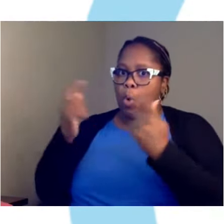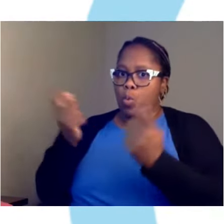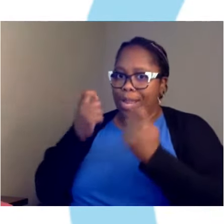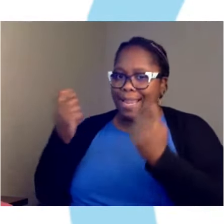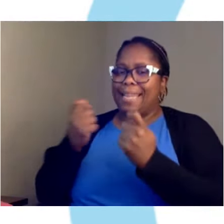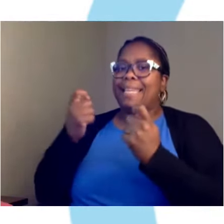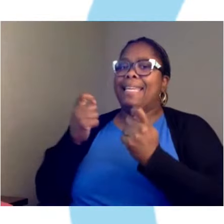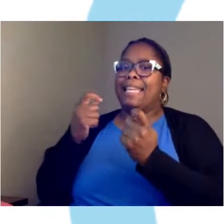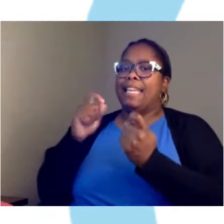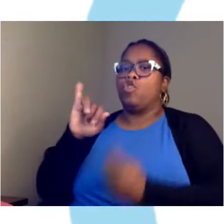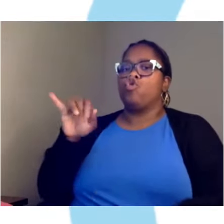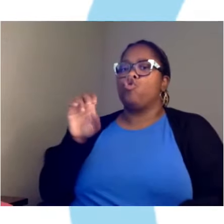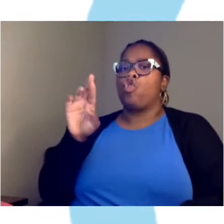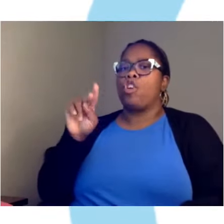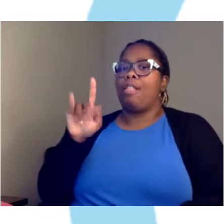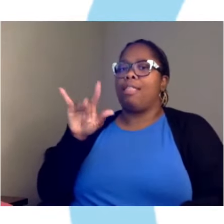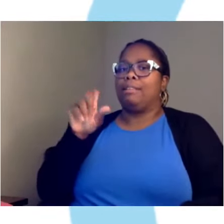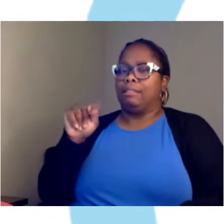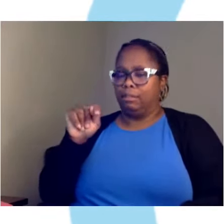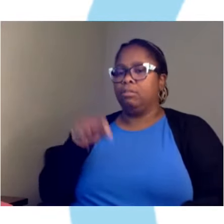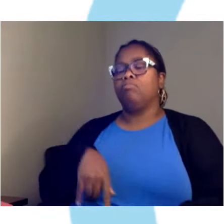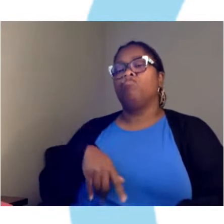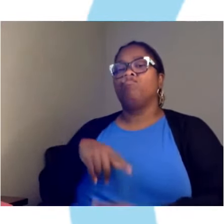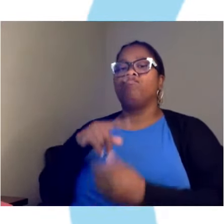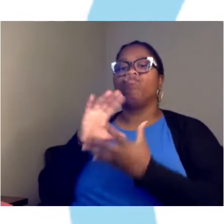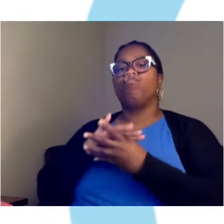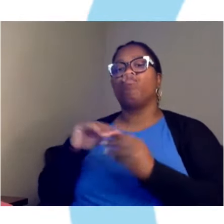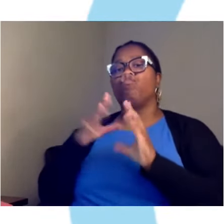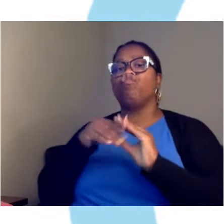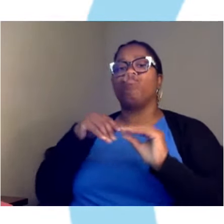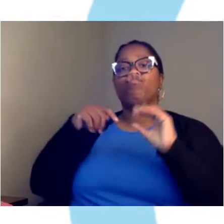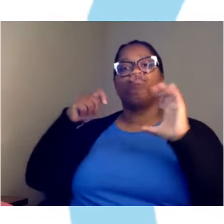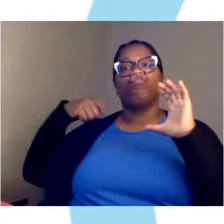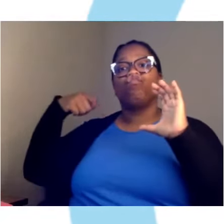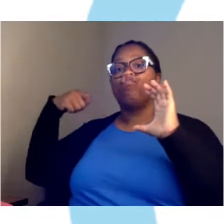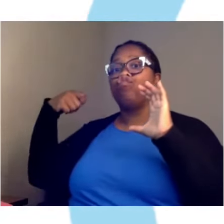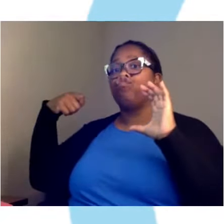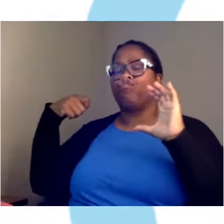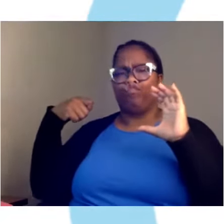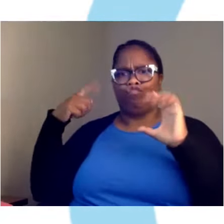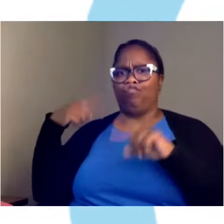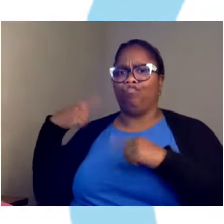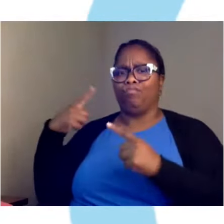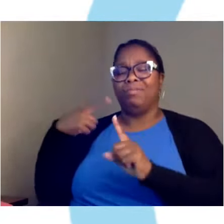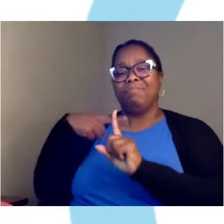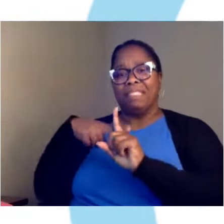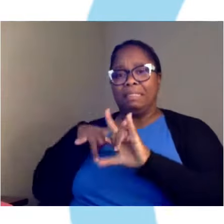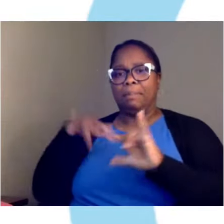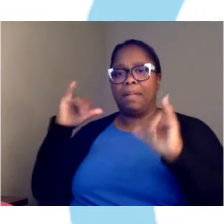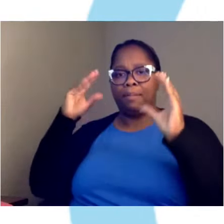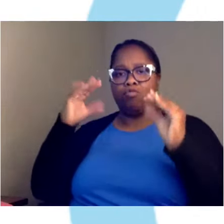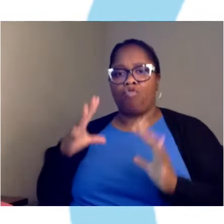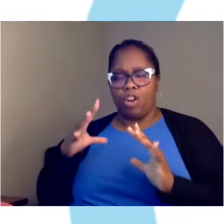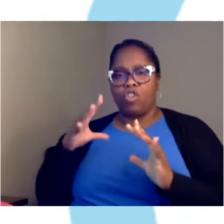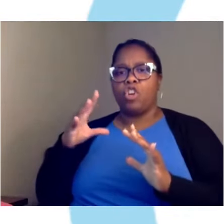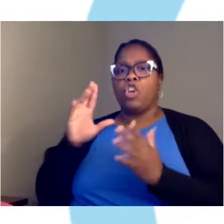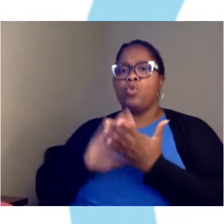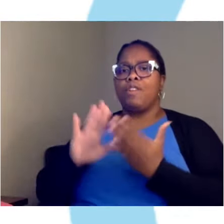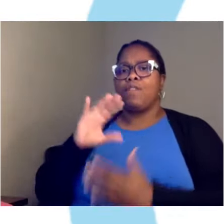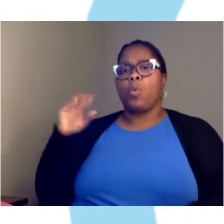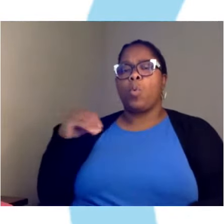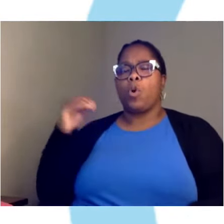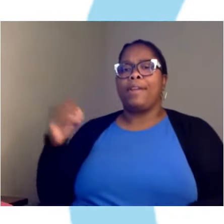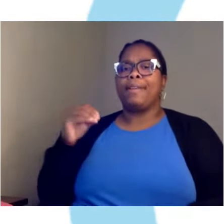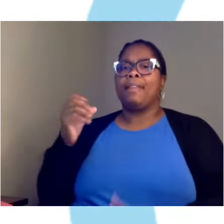who's been telling stories through her lens for a hot minute. She's also an instructor at the University of Oregon's Multimedia Journalism Graduate